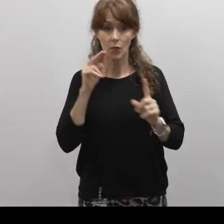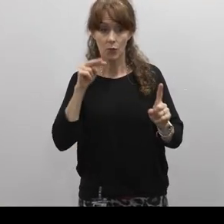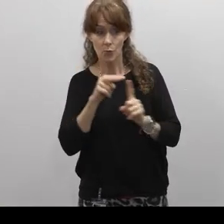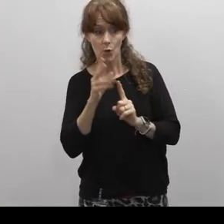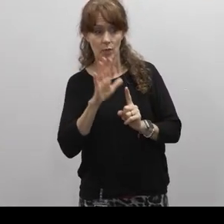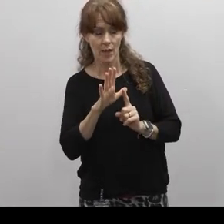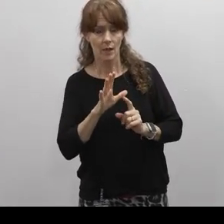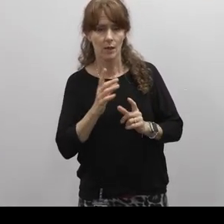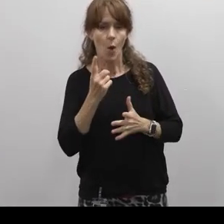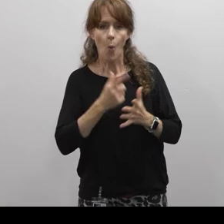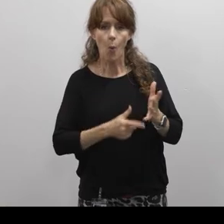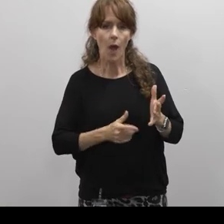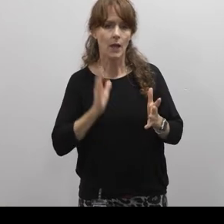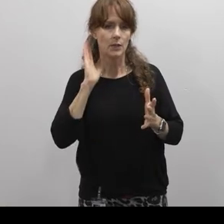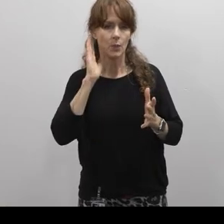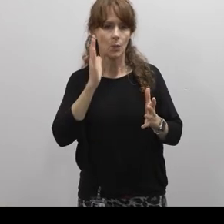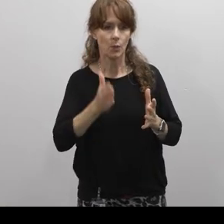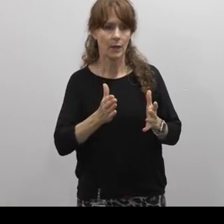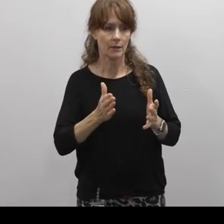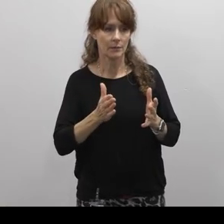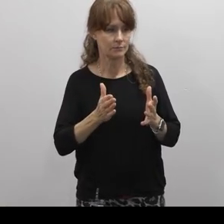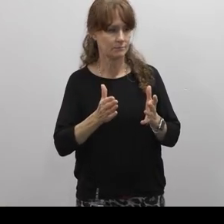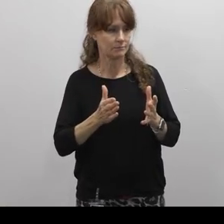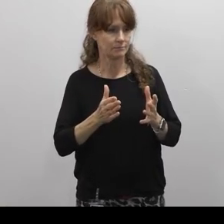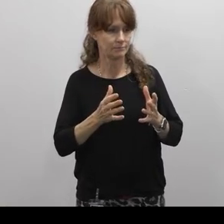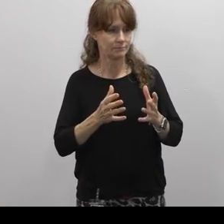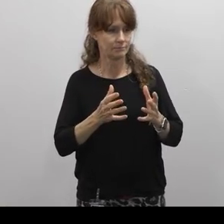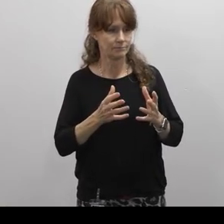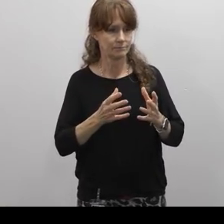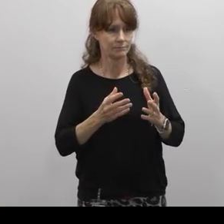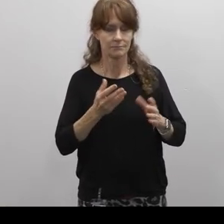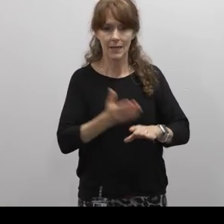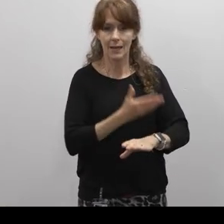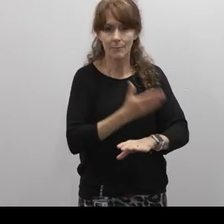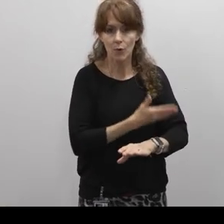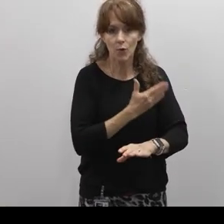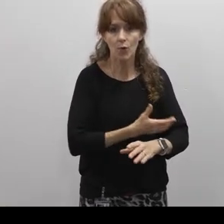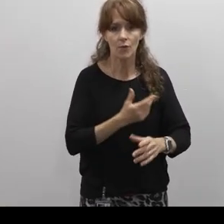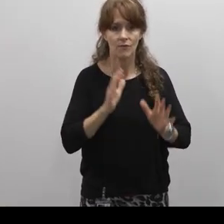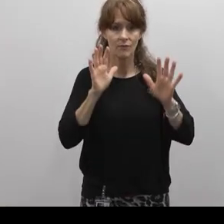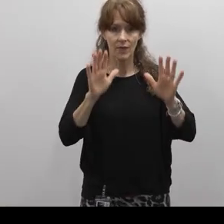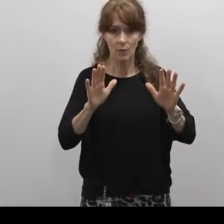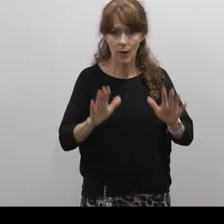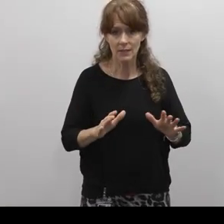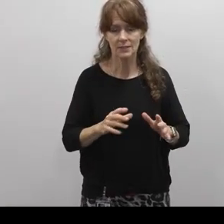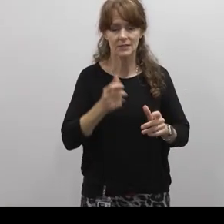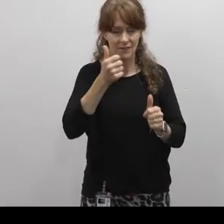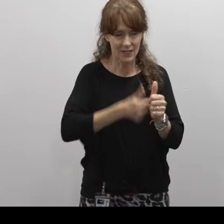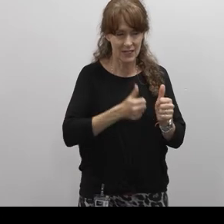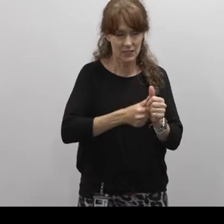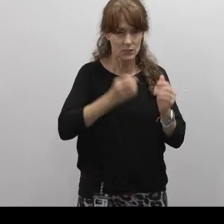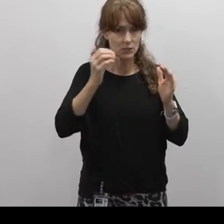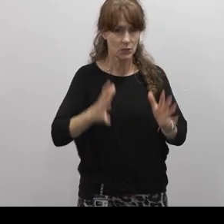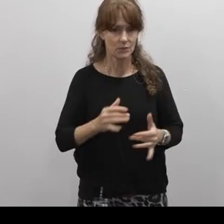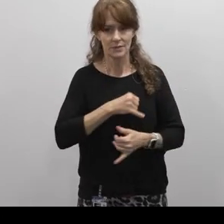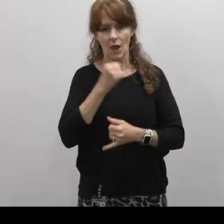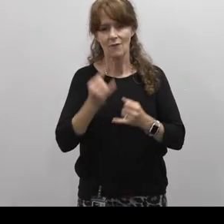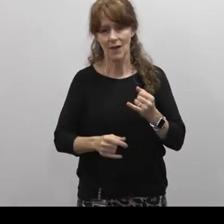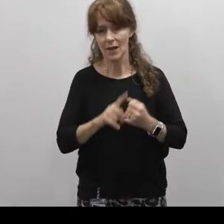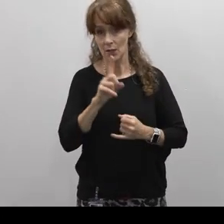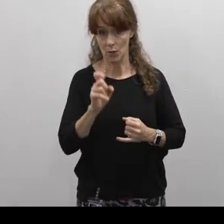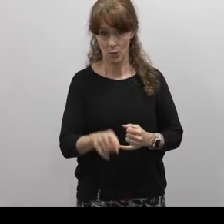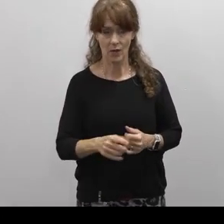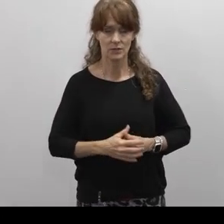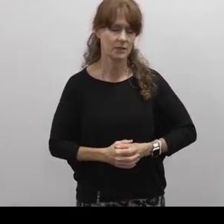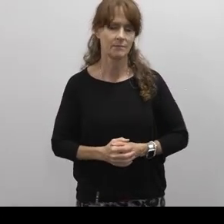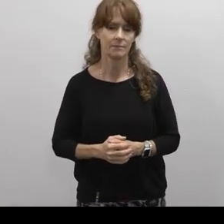out the greatness in each LBUSD student as our final question? And so I want to